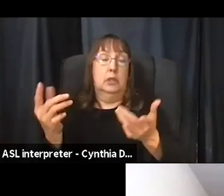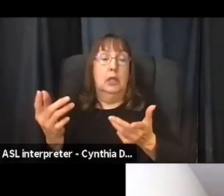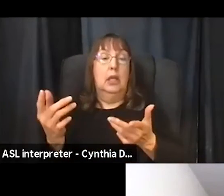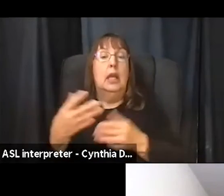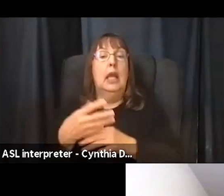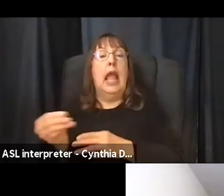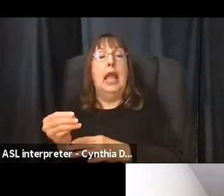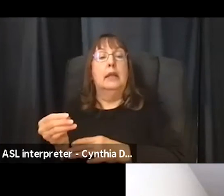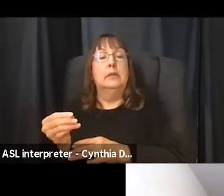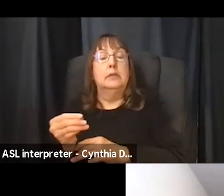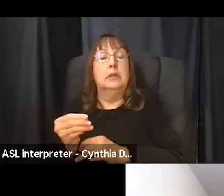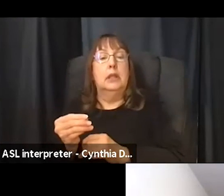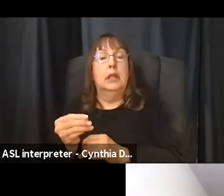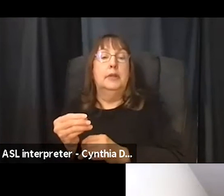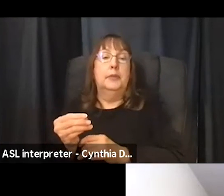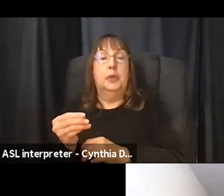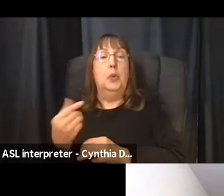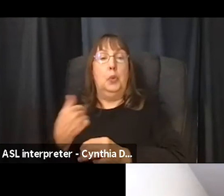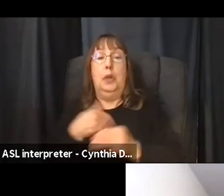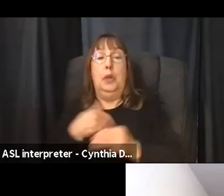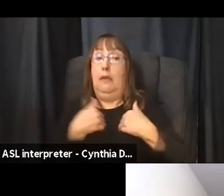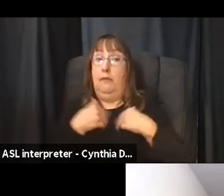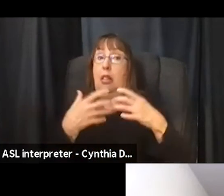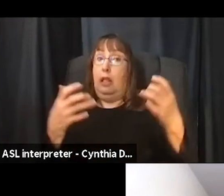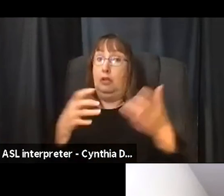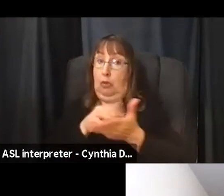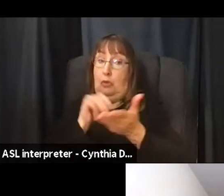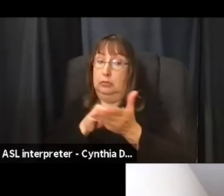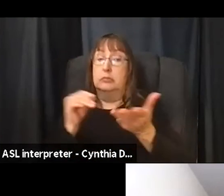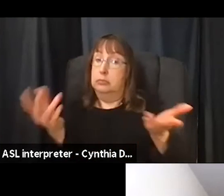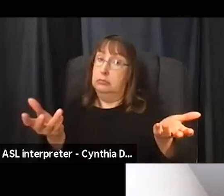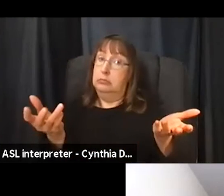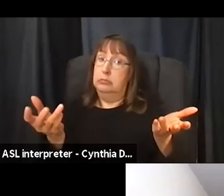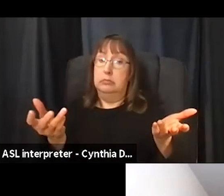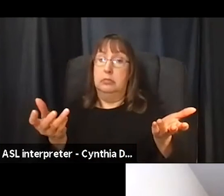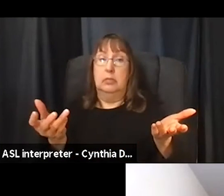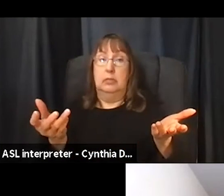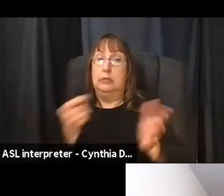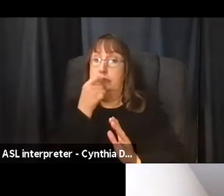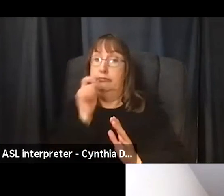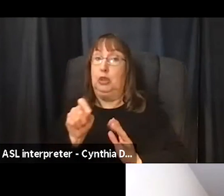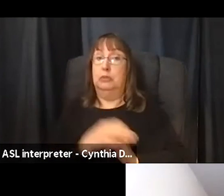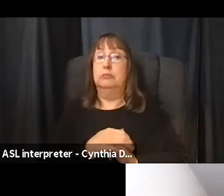And just that, we have a lot to learn from each other. I'll leave it at that.